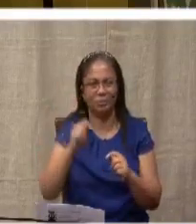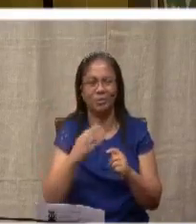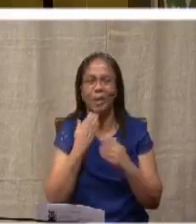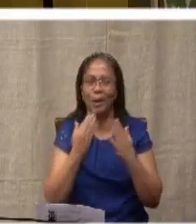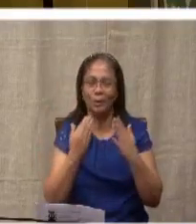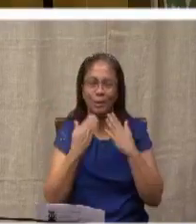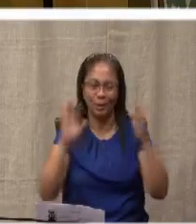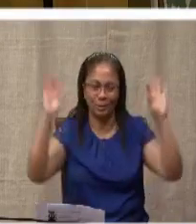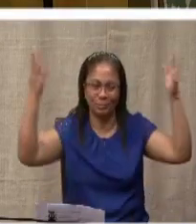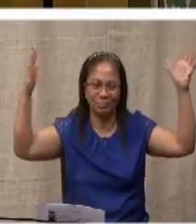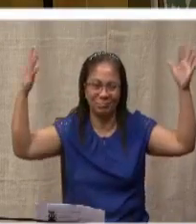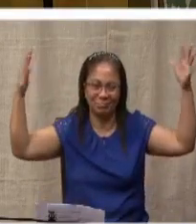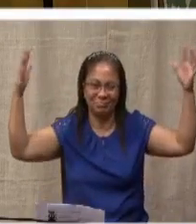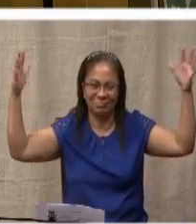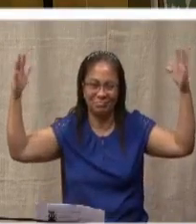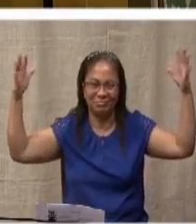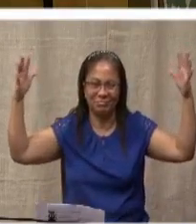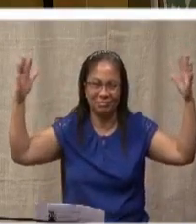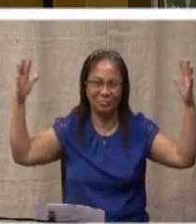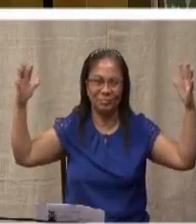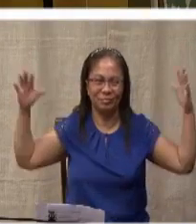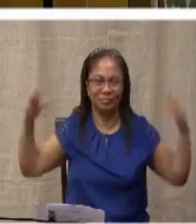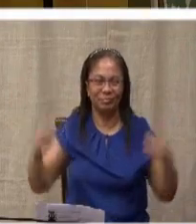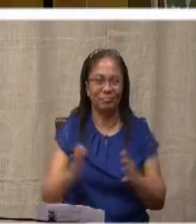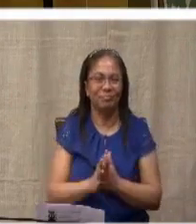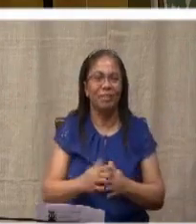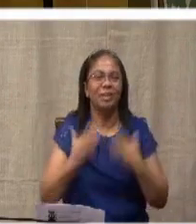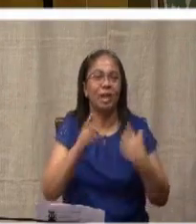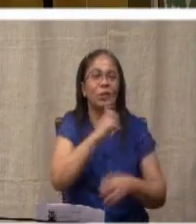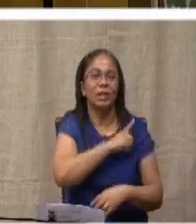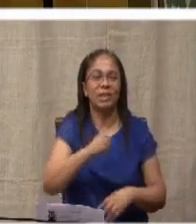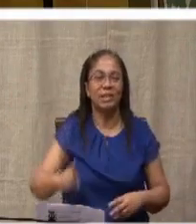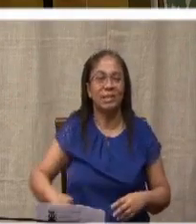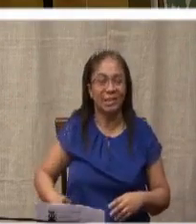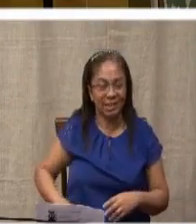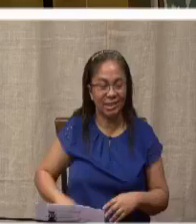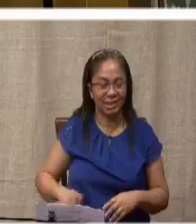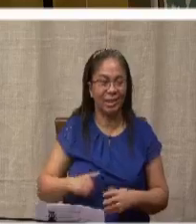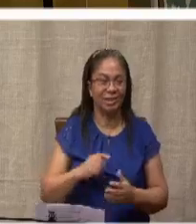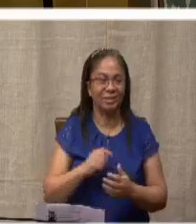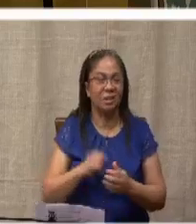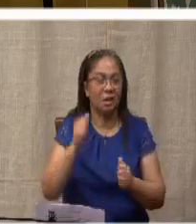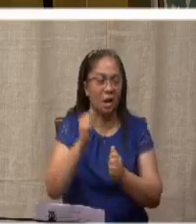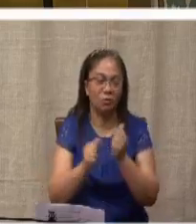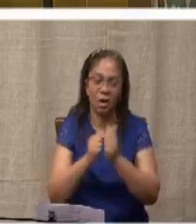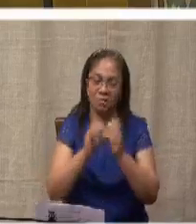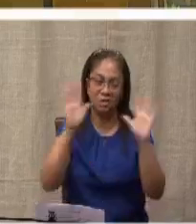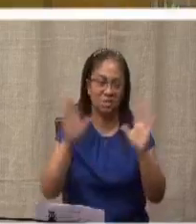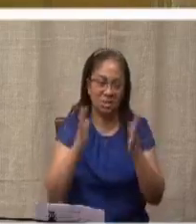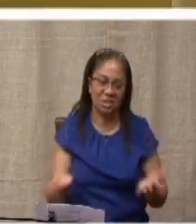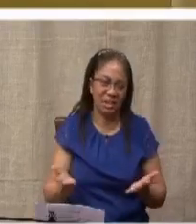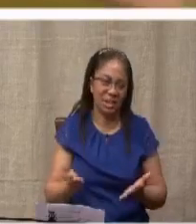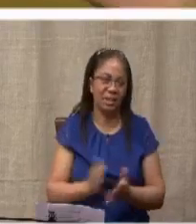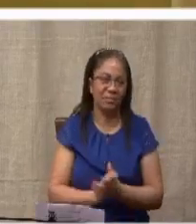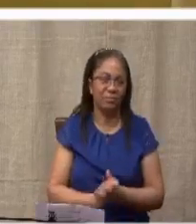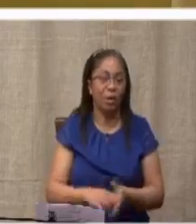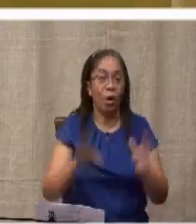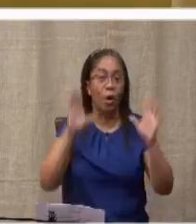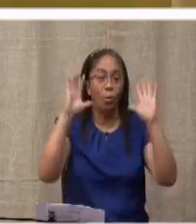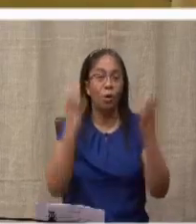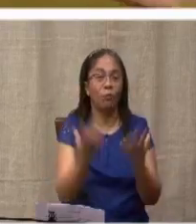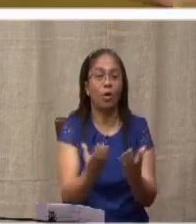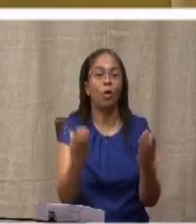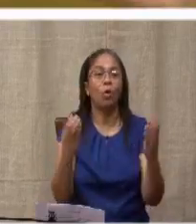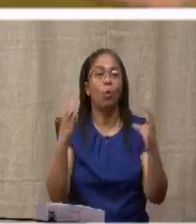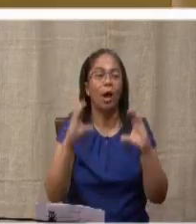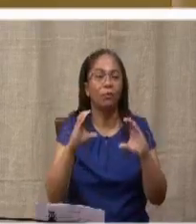you thank you deacon derek of course for being here with us to every sunday until a wonderful